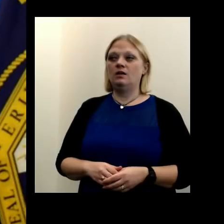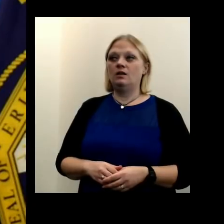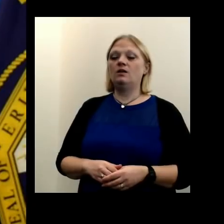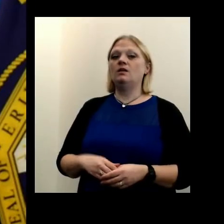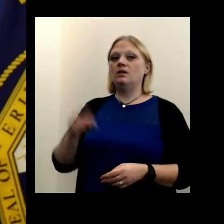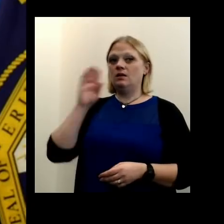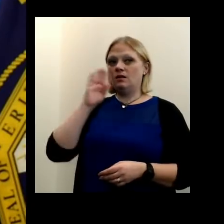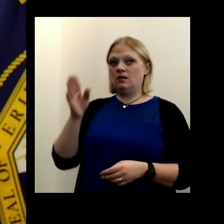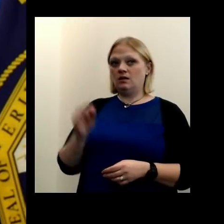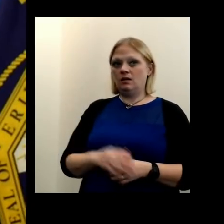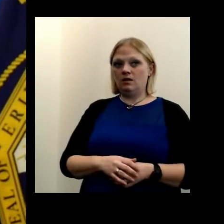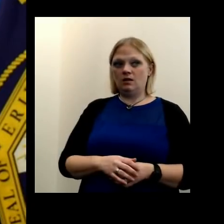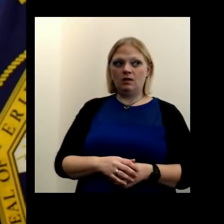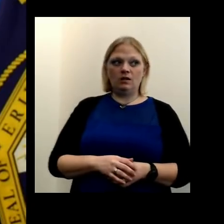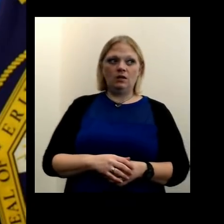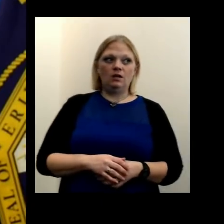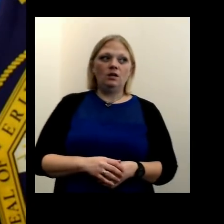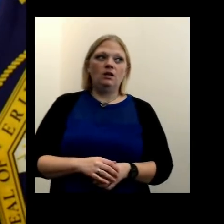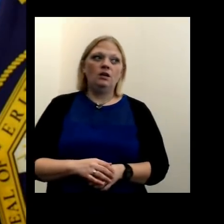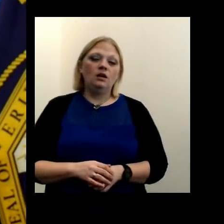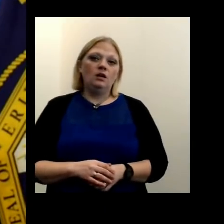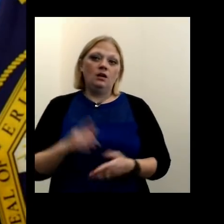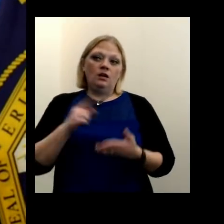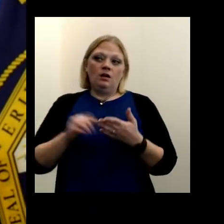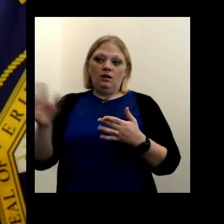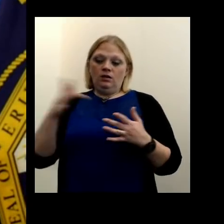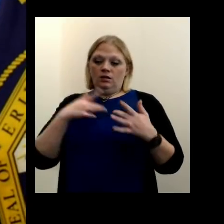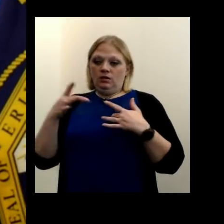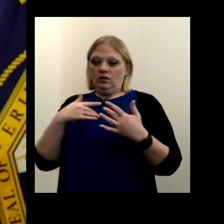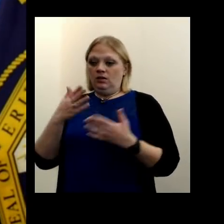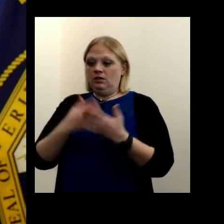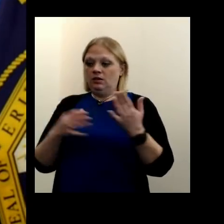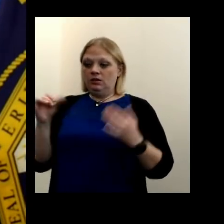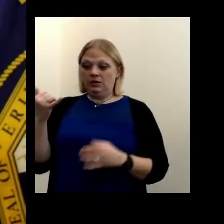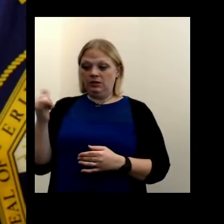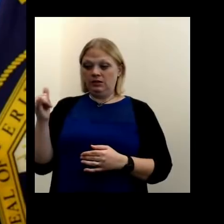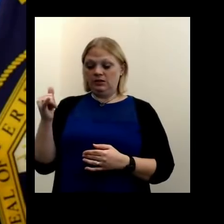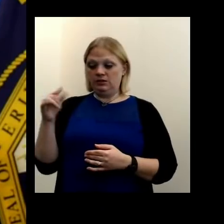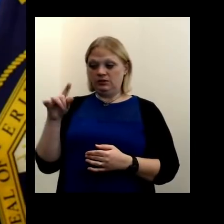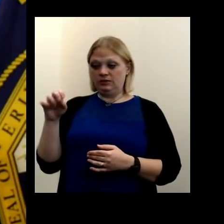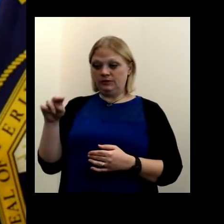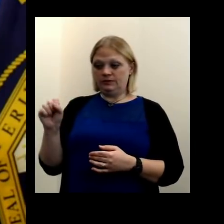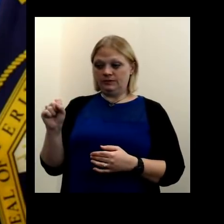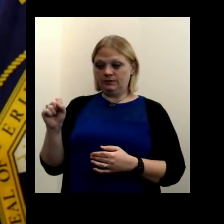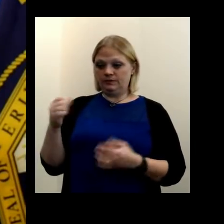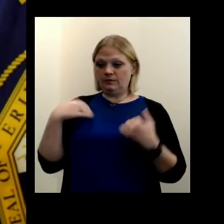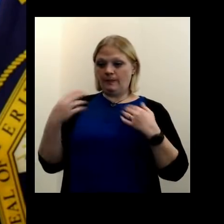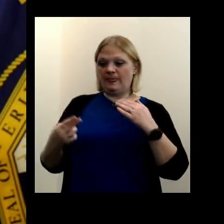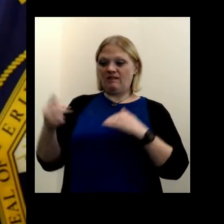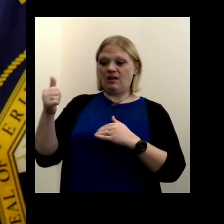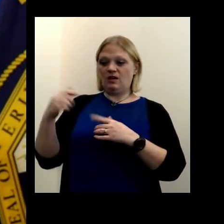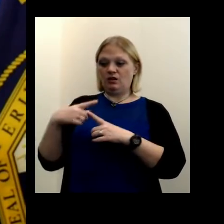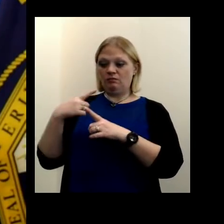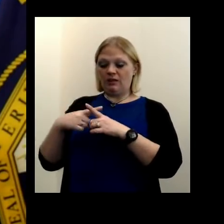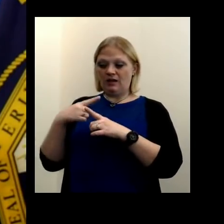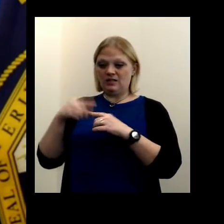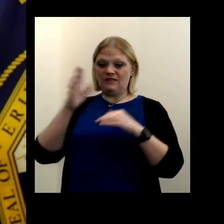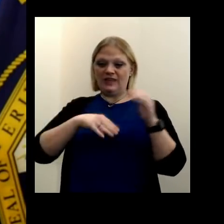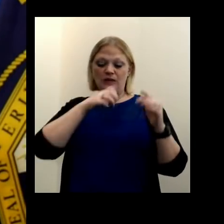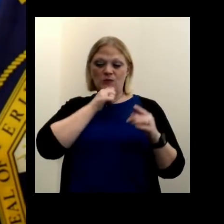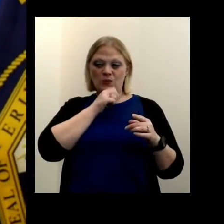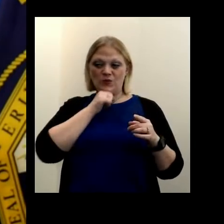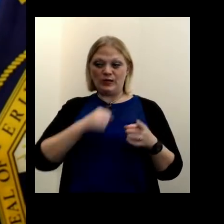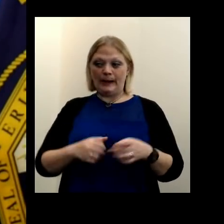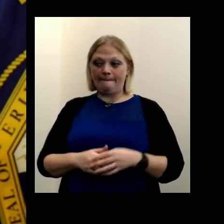Hi, Mark. What are your concerns now that some yellow zones have higher positive rates than orange zones?